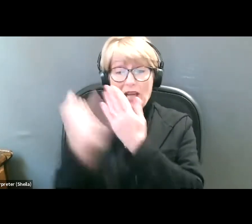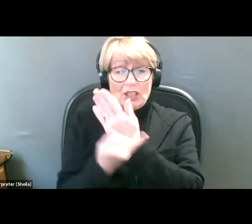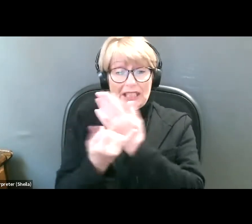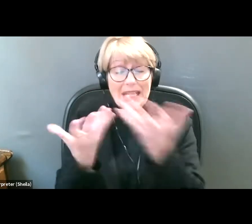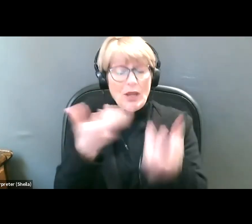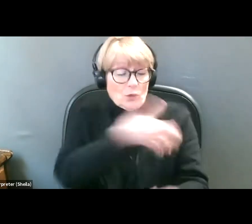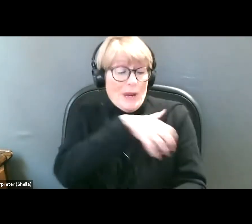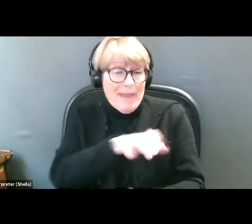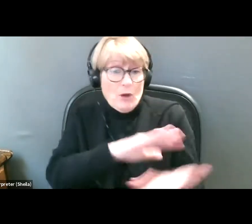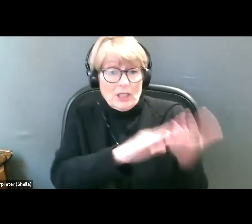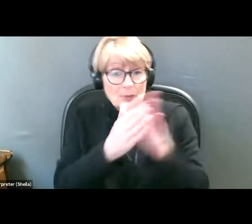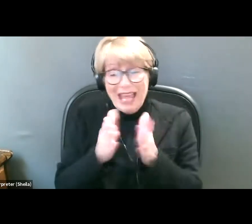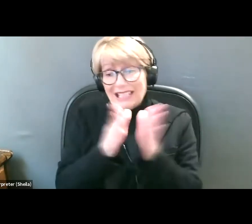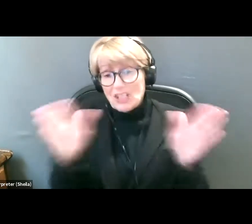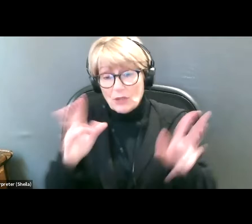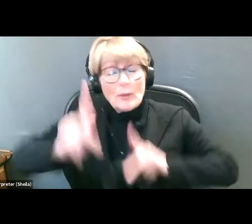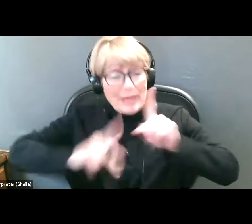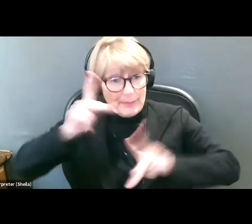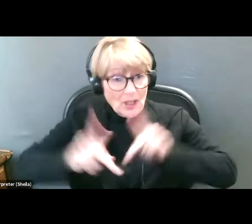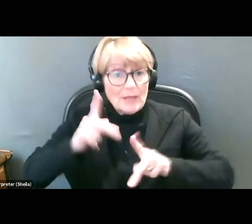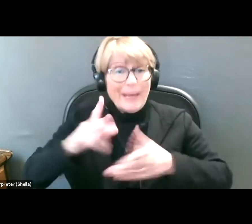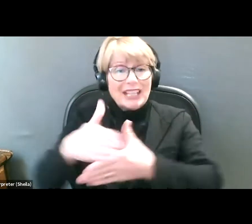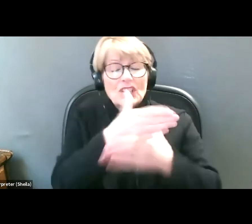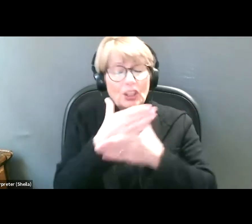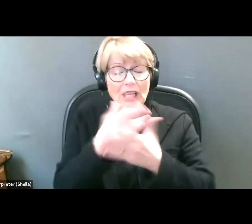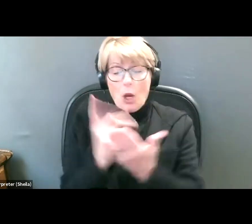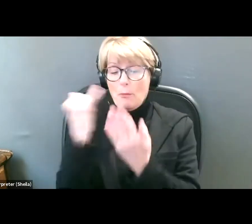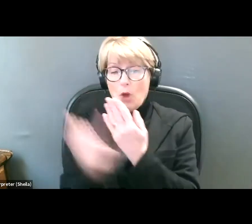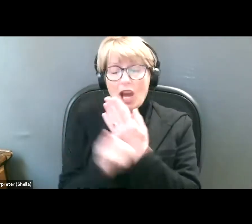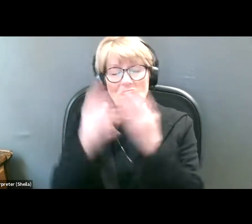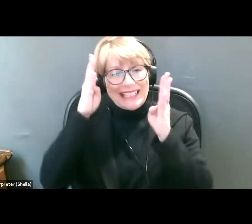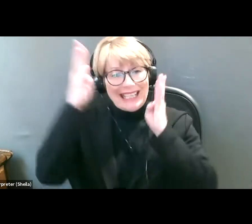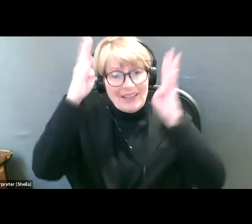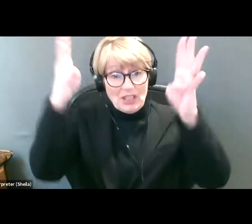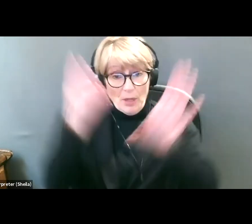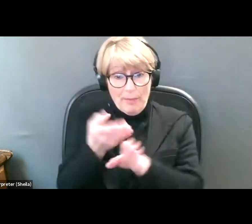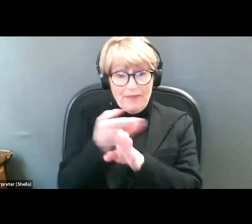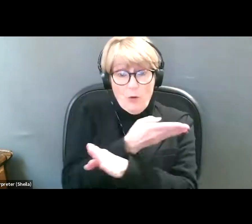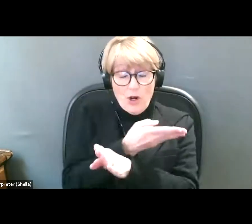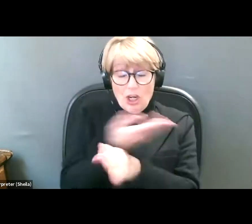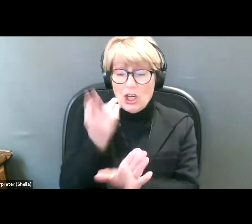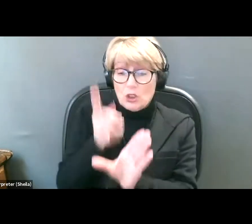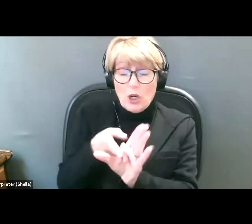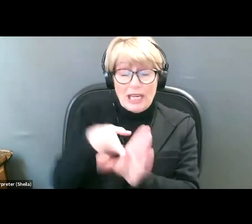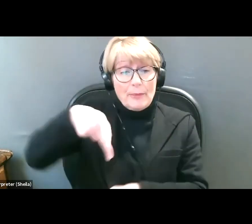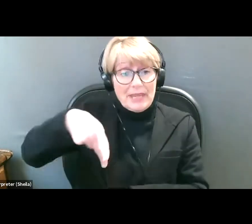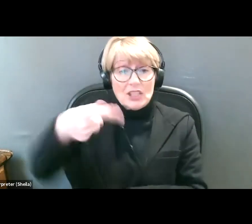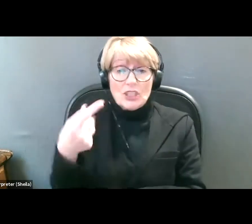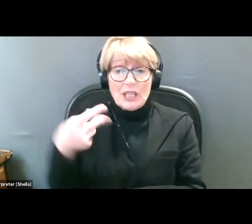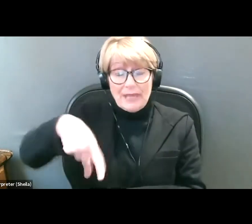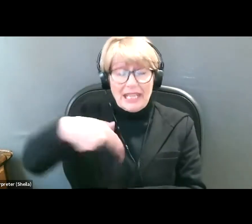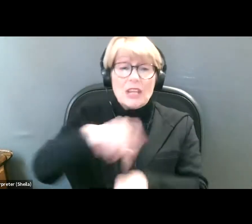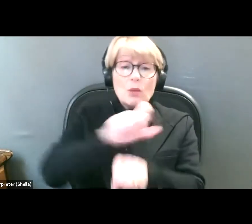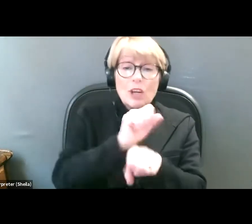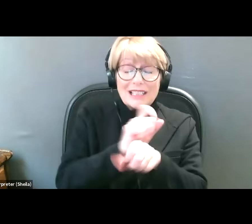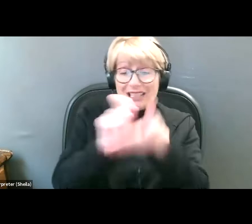and the general public by sharing project innovations. Before joining PGP, Jason worked as a journalist on